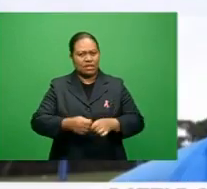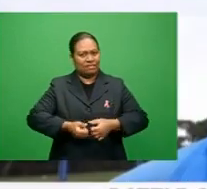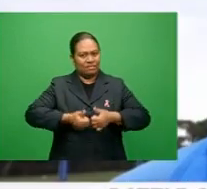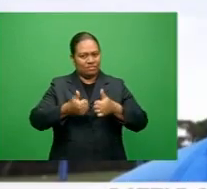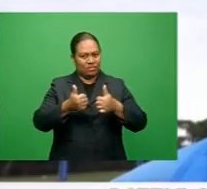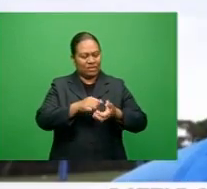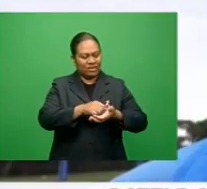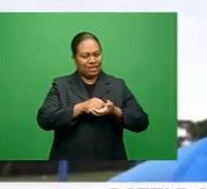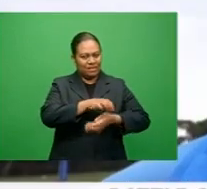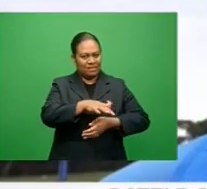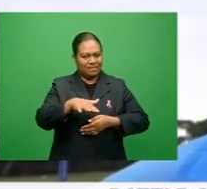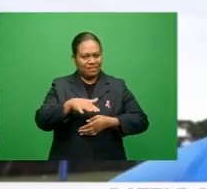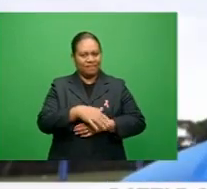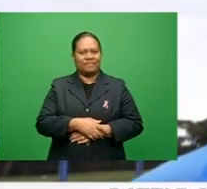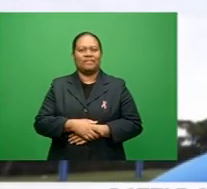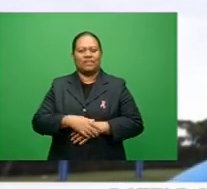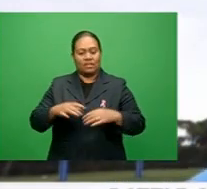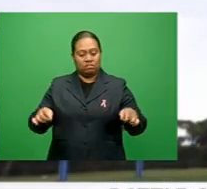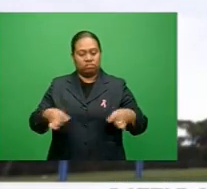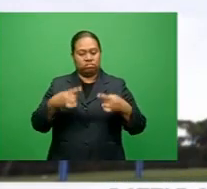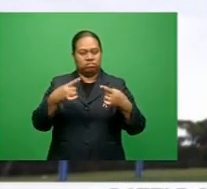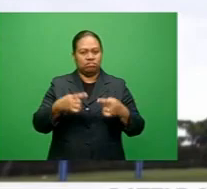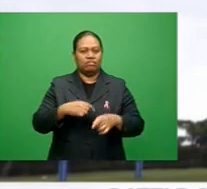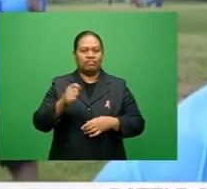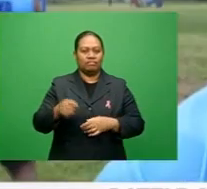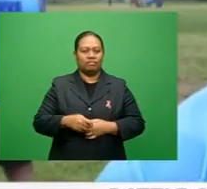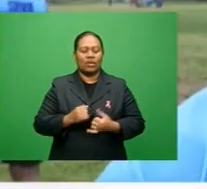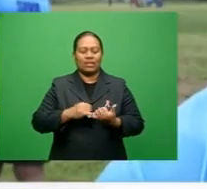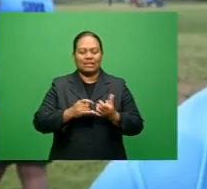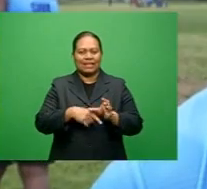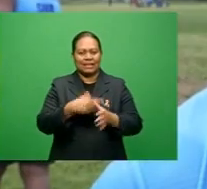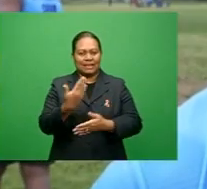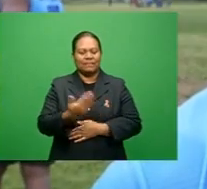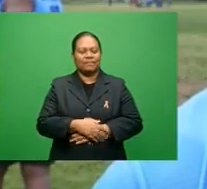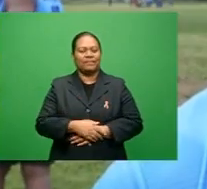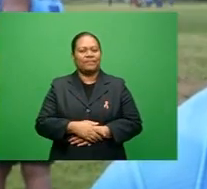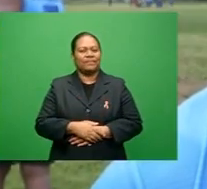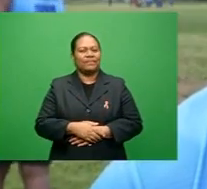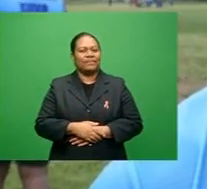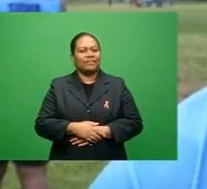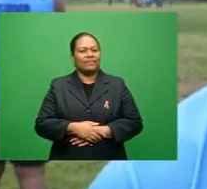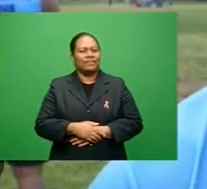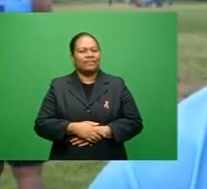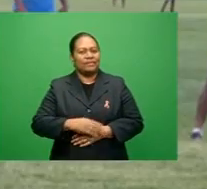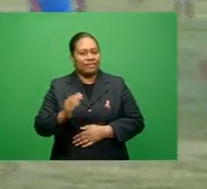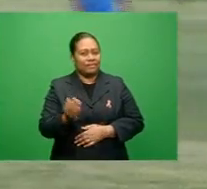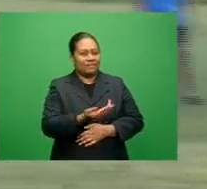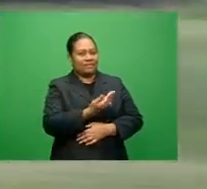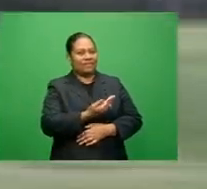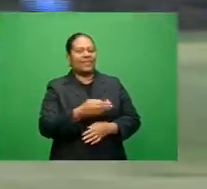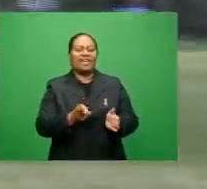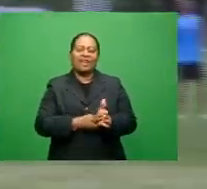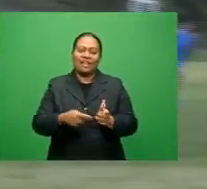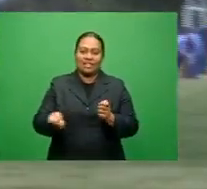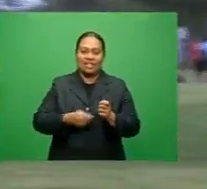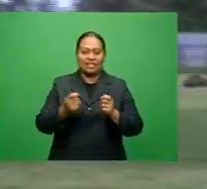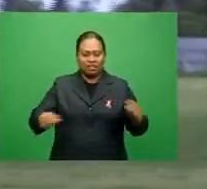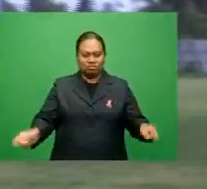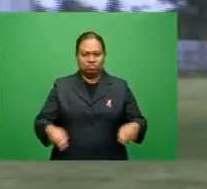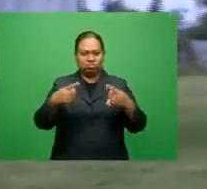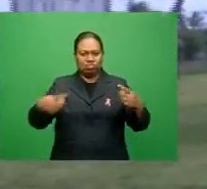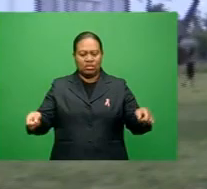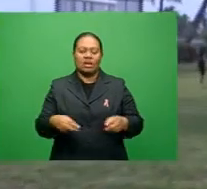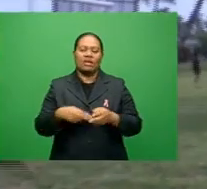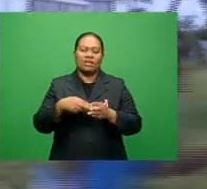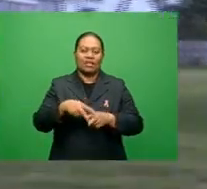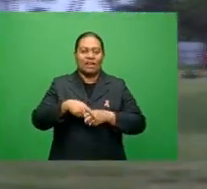a really good match against them on Saturday. We watched Naitasiri's last game against Nanukula. They were very